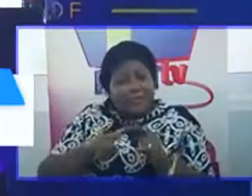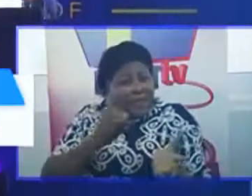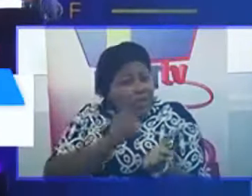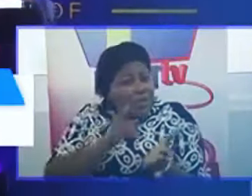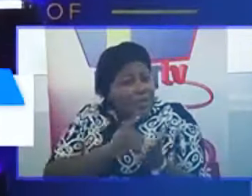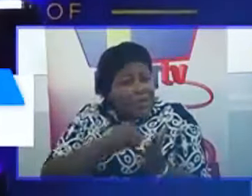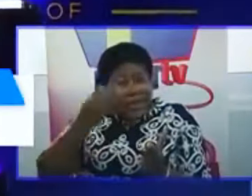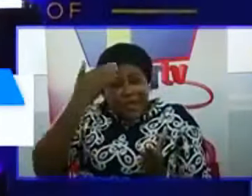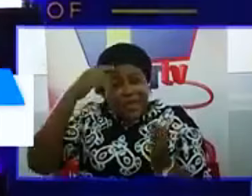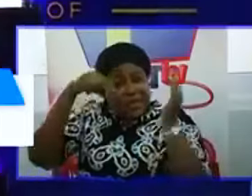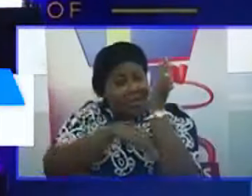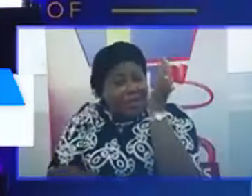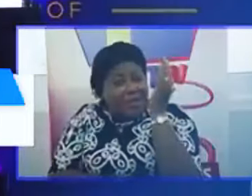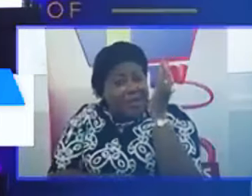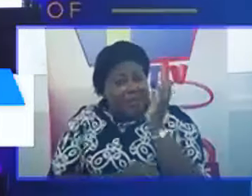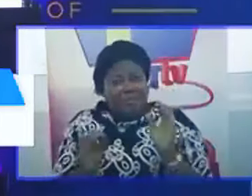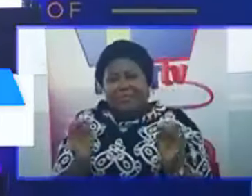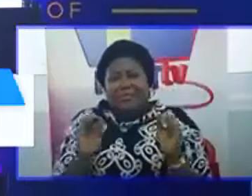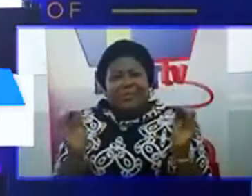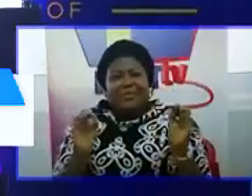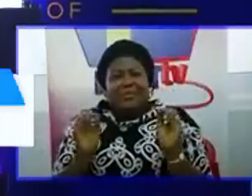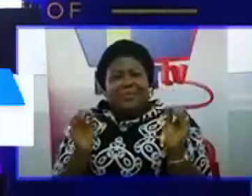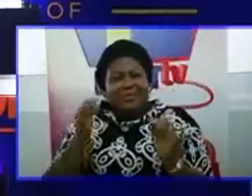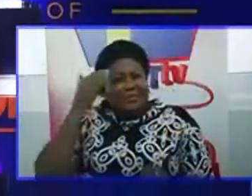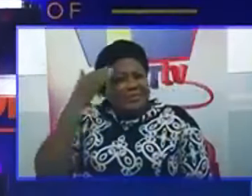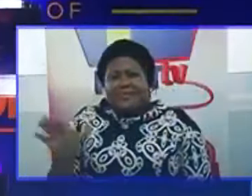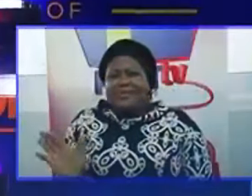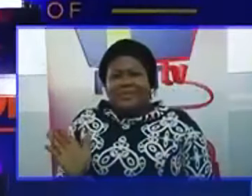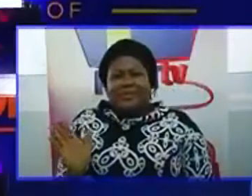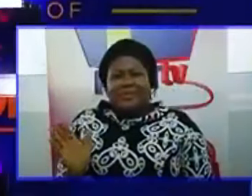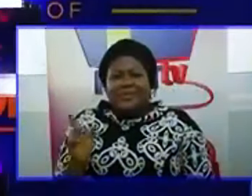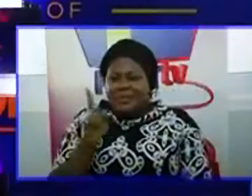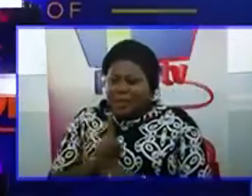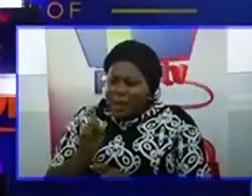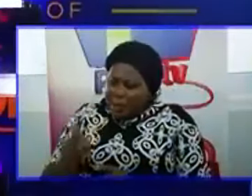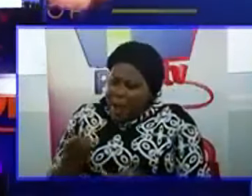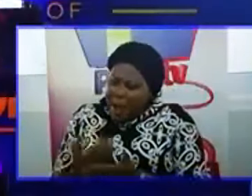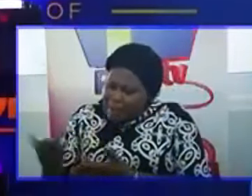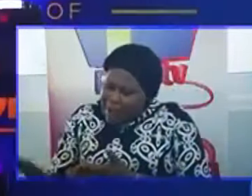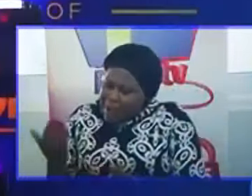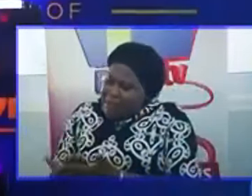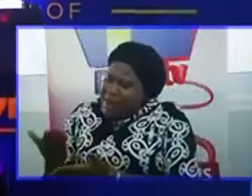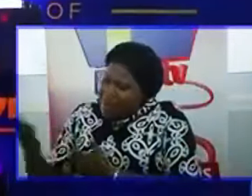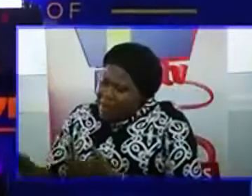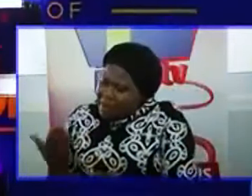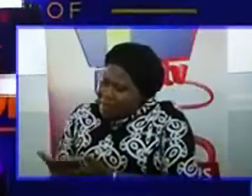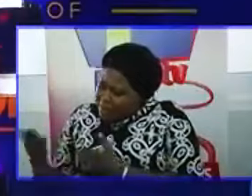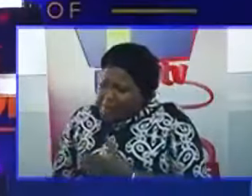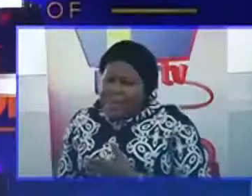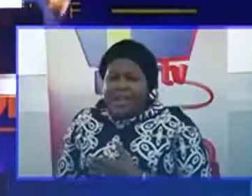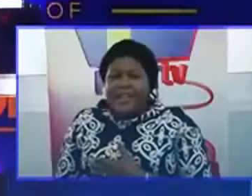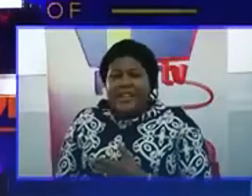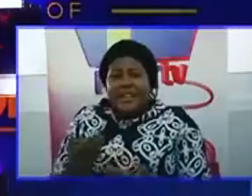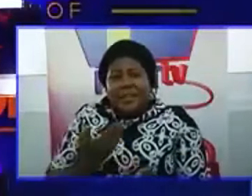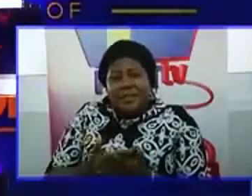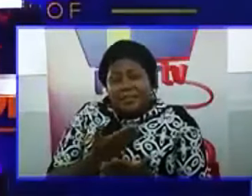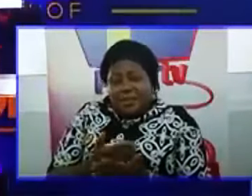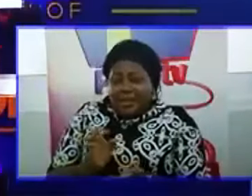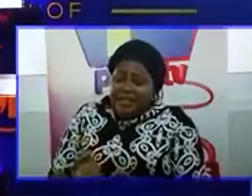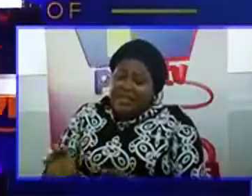car. So the young man told him certain things, and then he dished out money. He went, he came